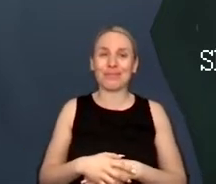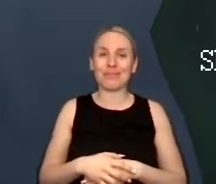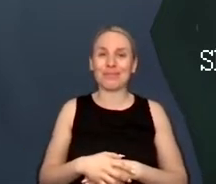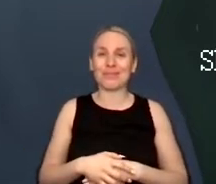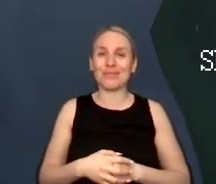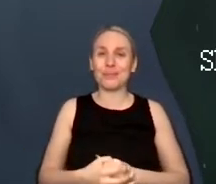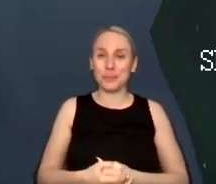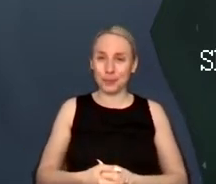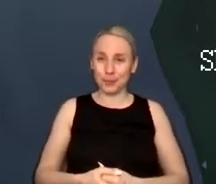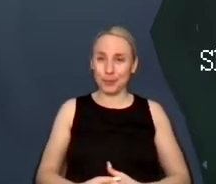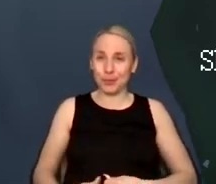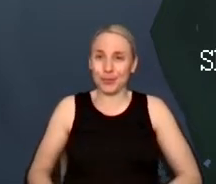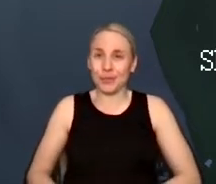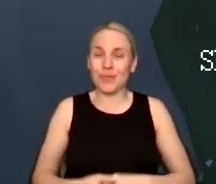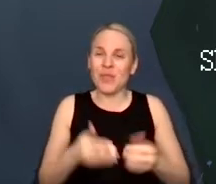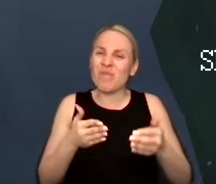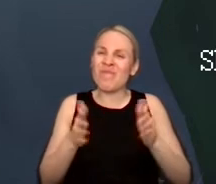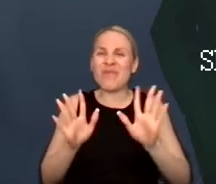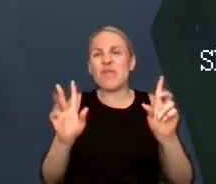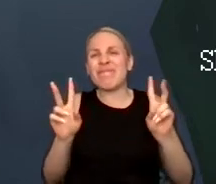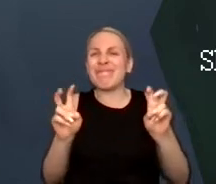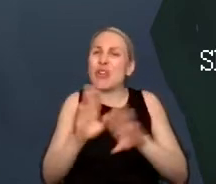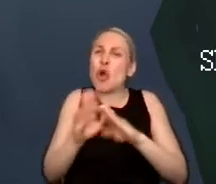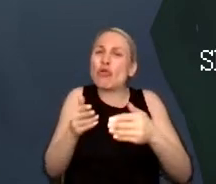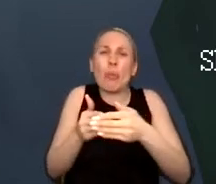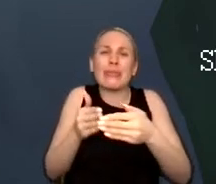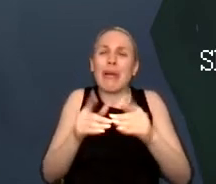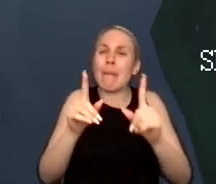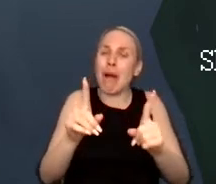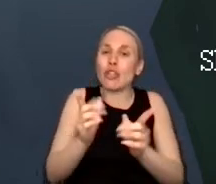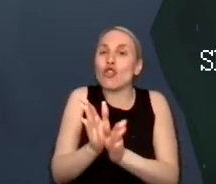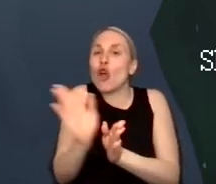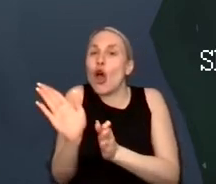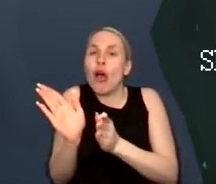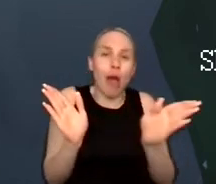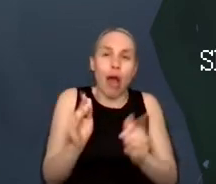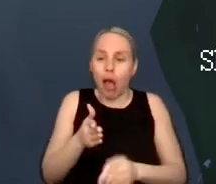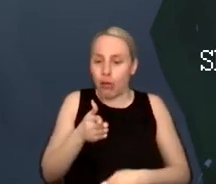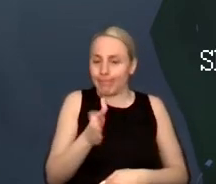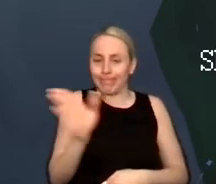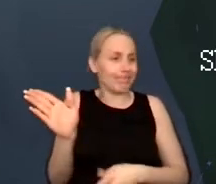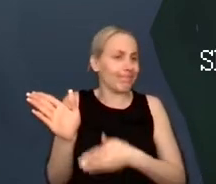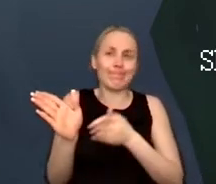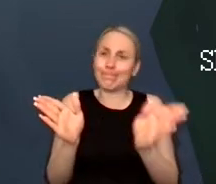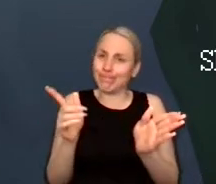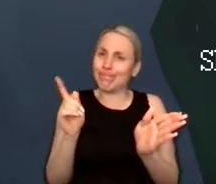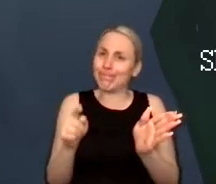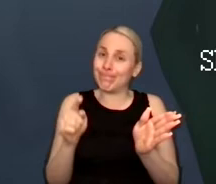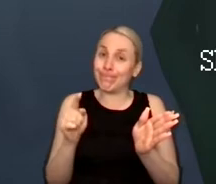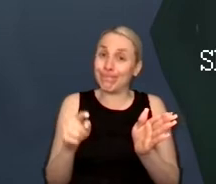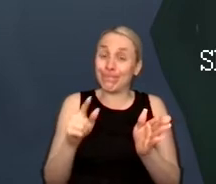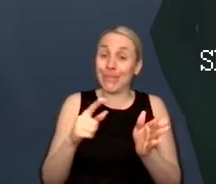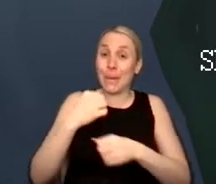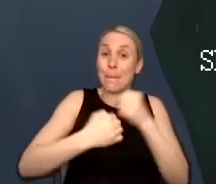One maybe less obstacle, but like turning point moment was the original metaphor for what has become hives